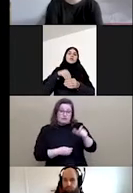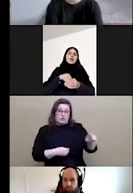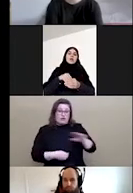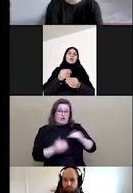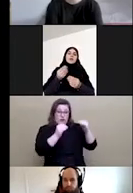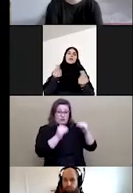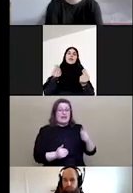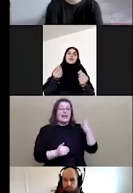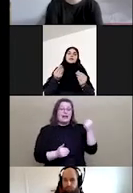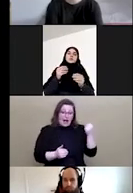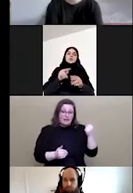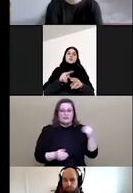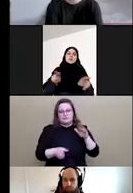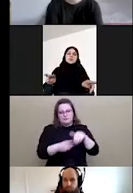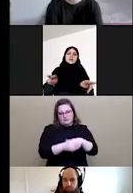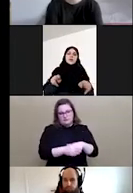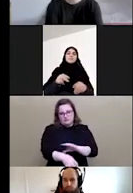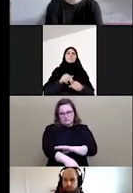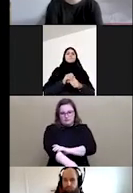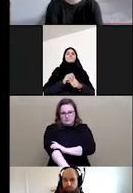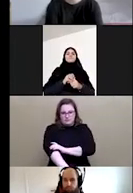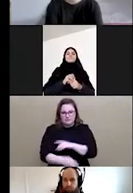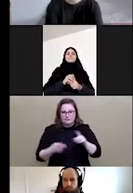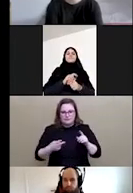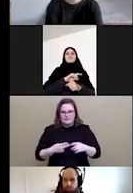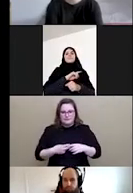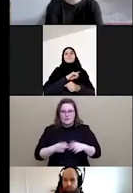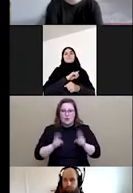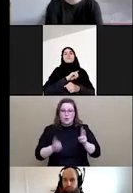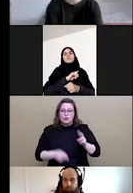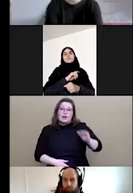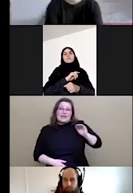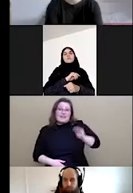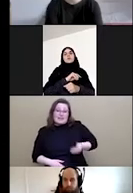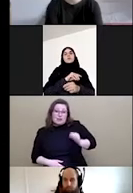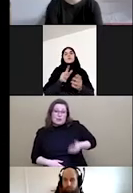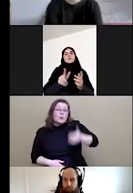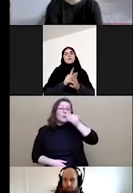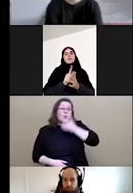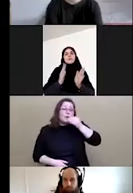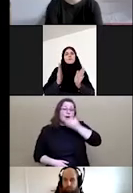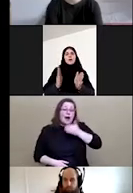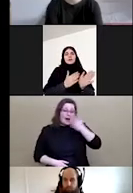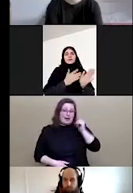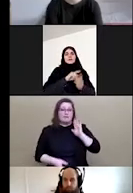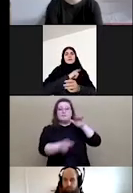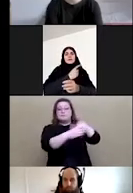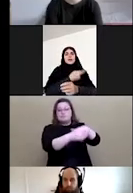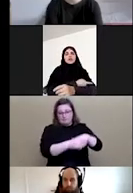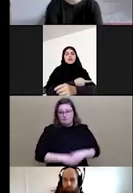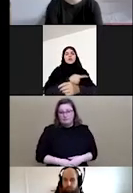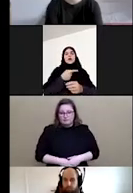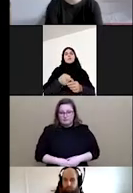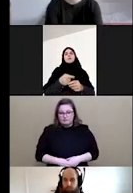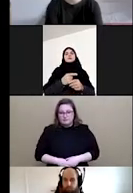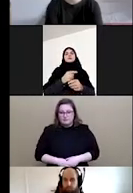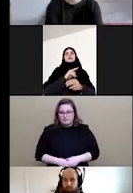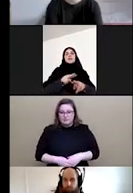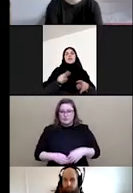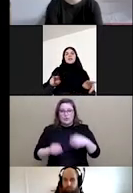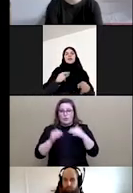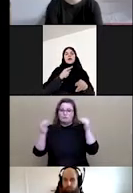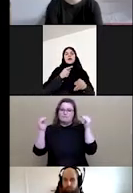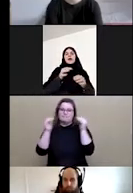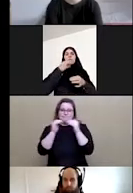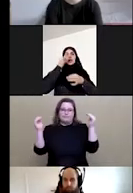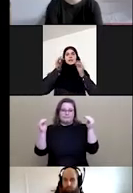processes. Ensure the participation of women and youth with disabilities, as well as equal participation of persons with different